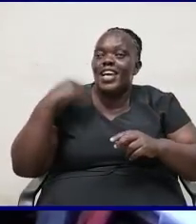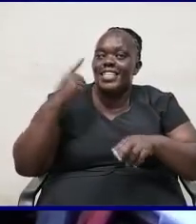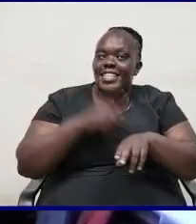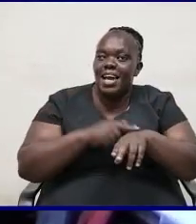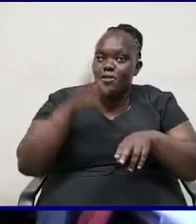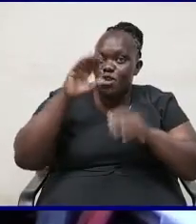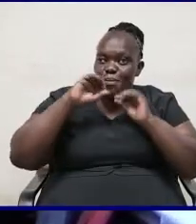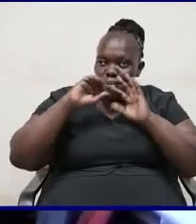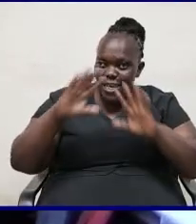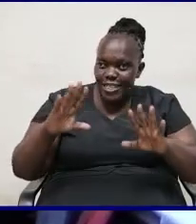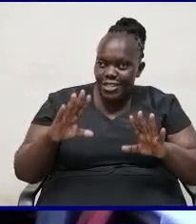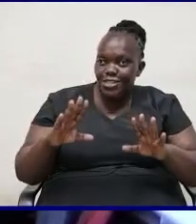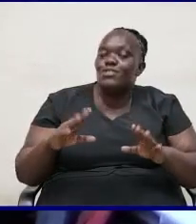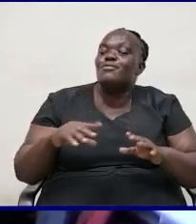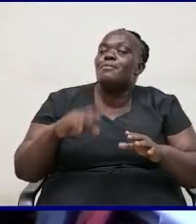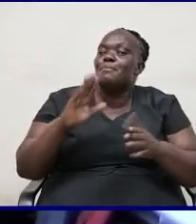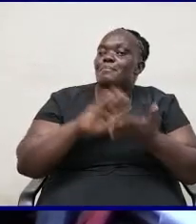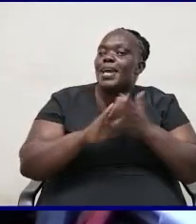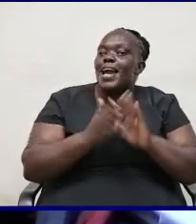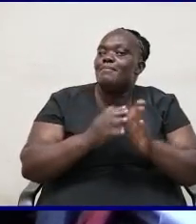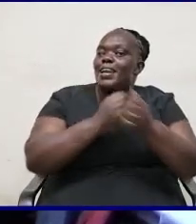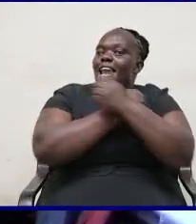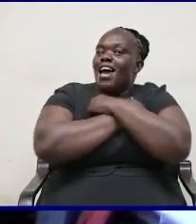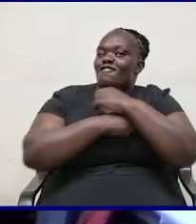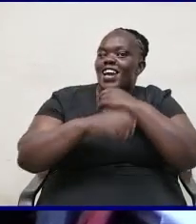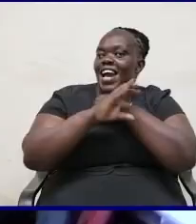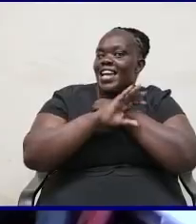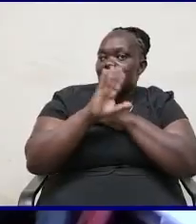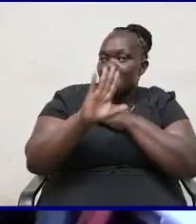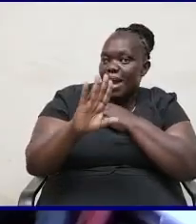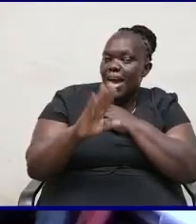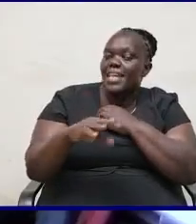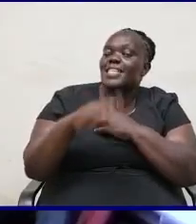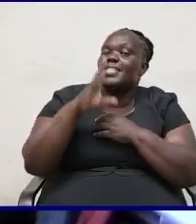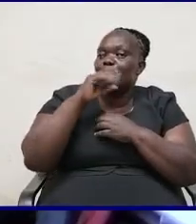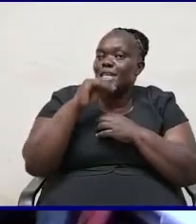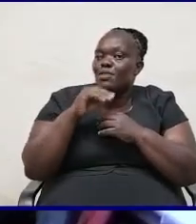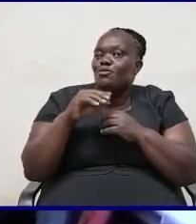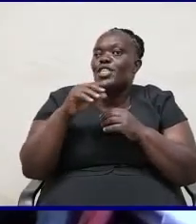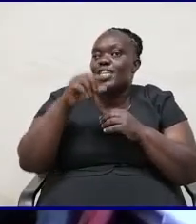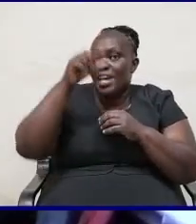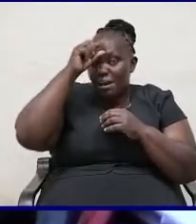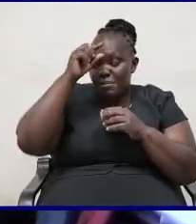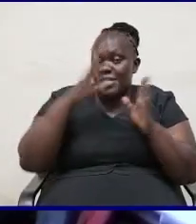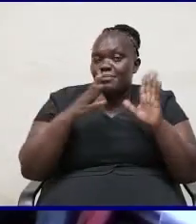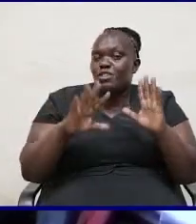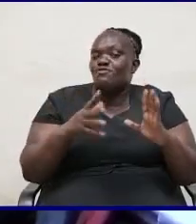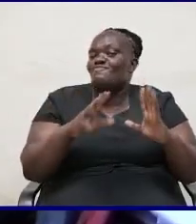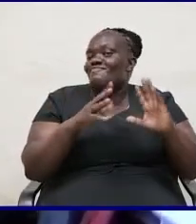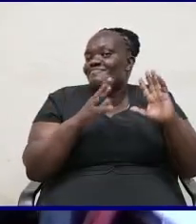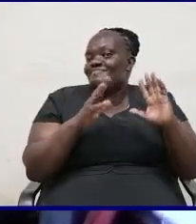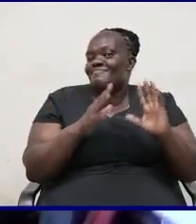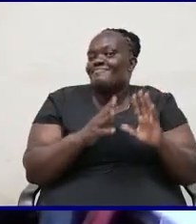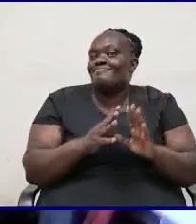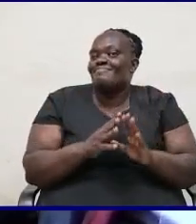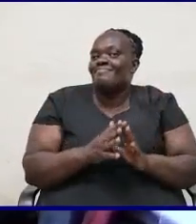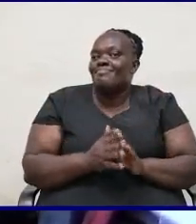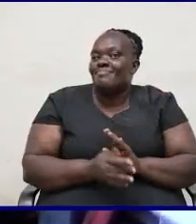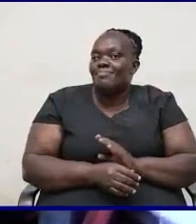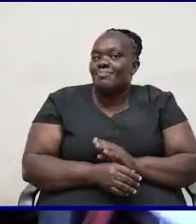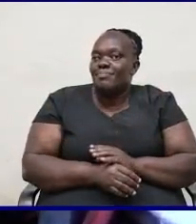time, God bless you. Kuwa Mkenya. Sema na Spox. Makofi hapo.